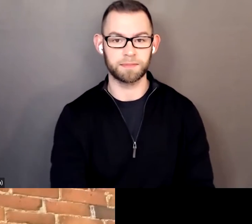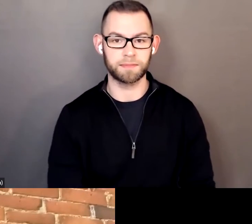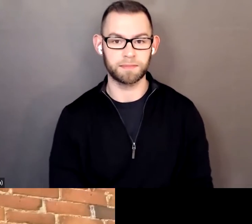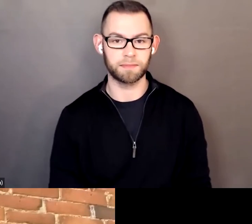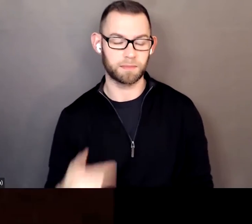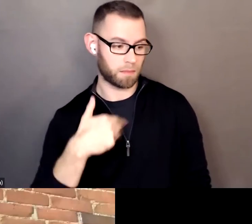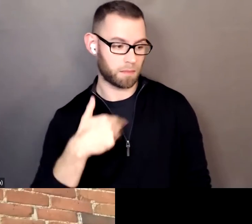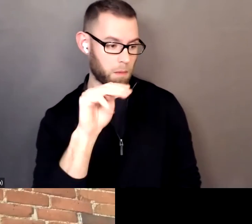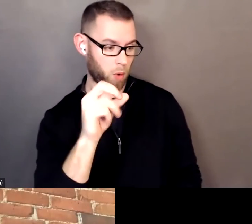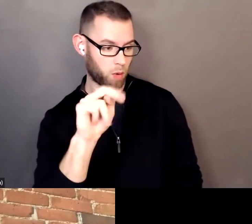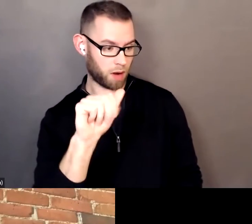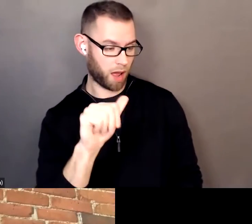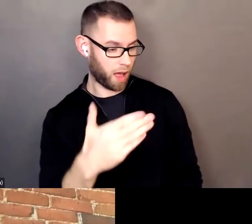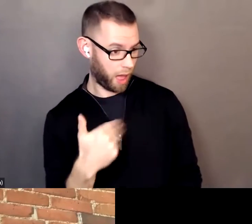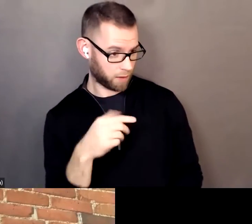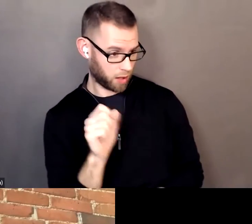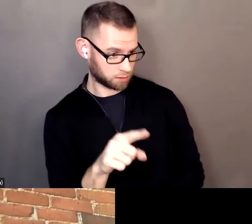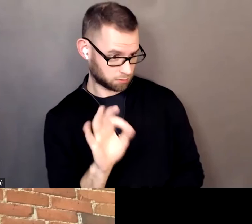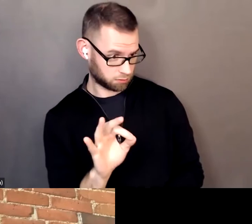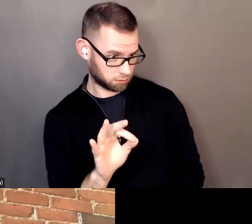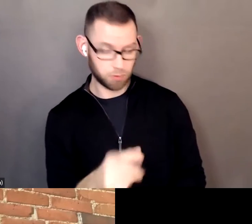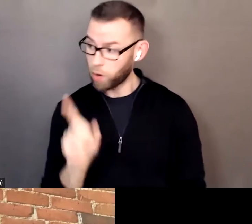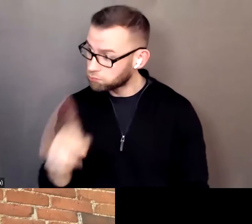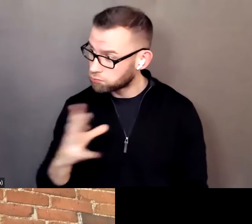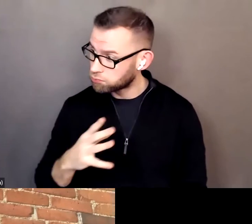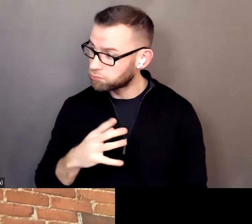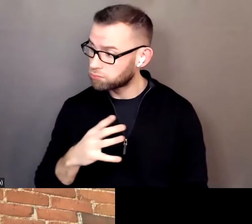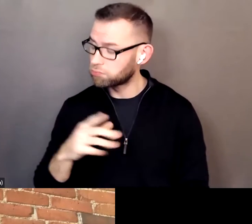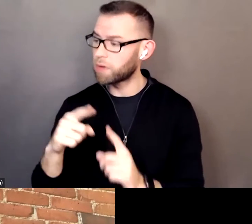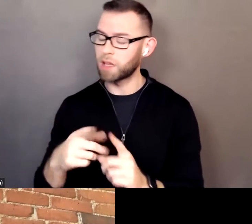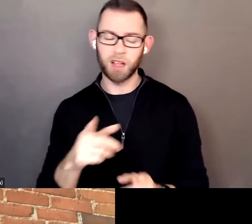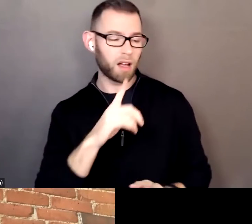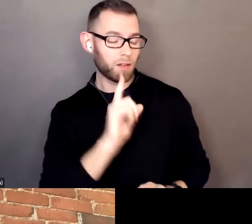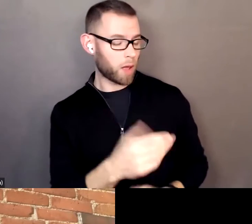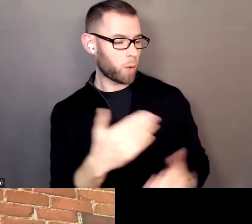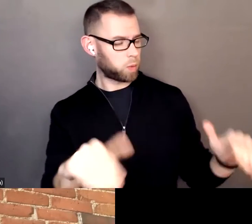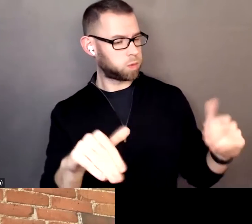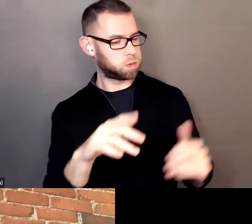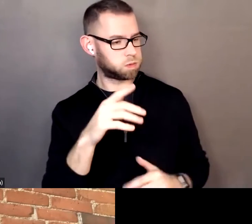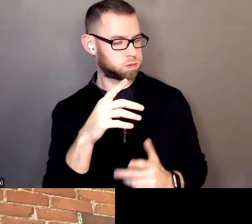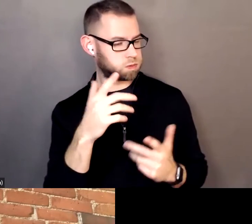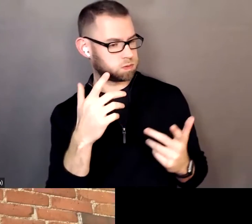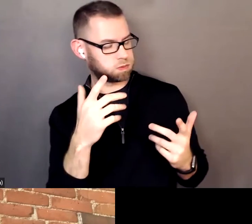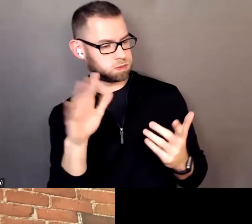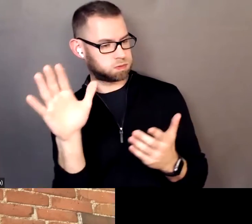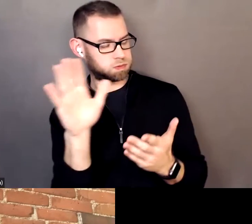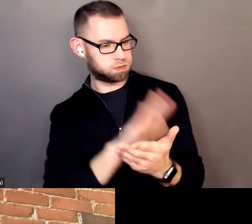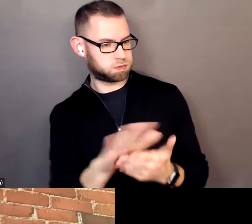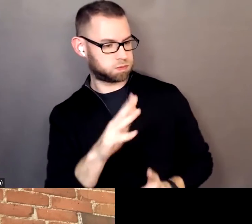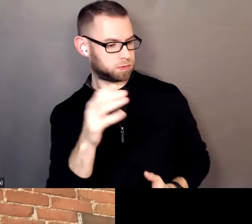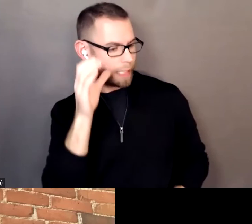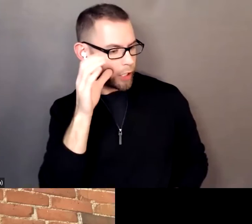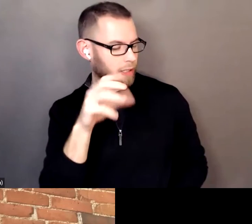I actually have a question. Yeah. Great. So it was really awesome to hear kind of the history of disability rights.